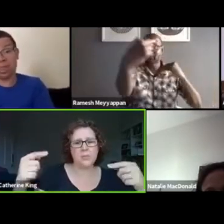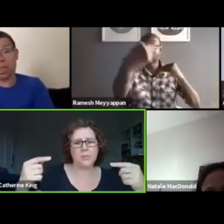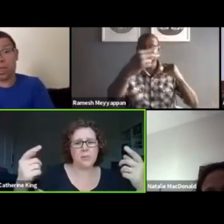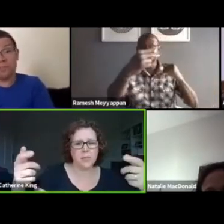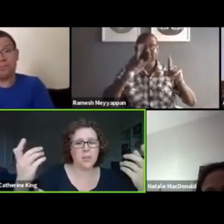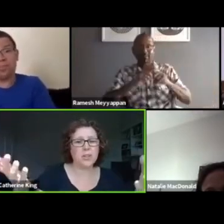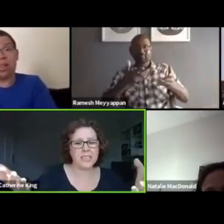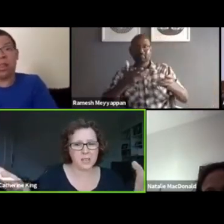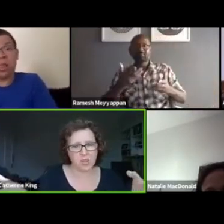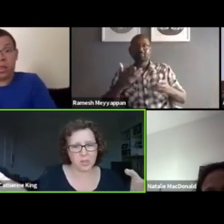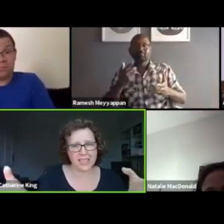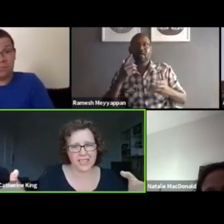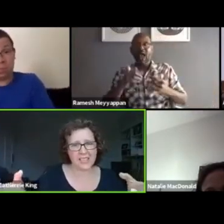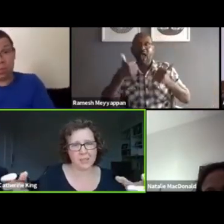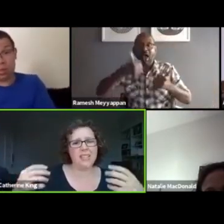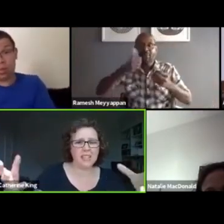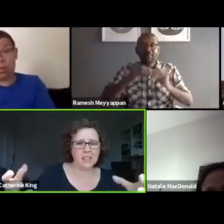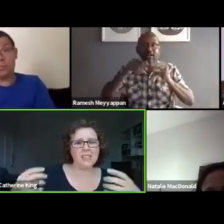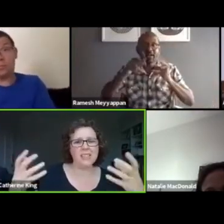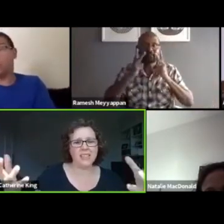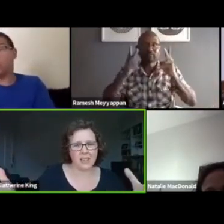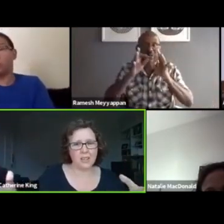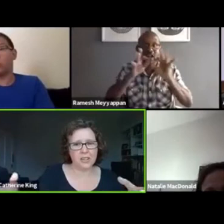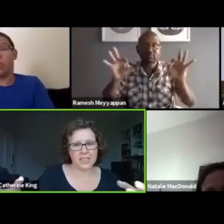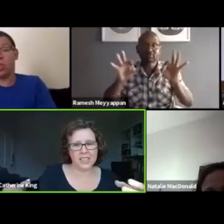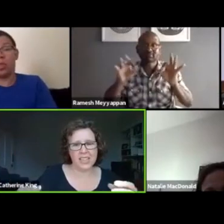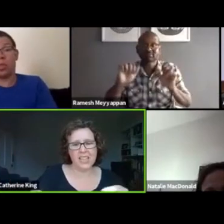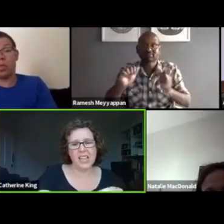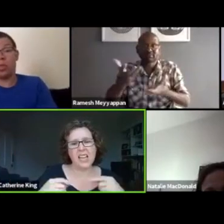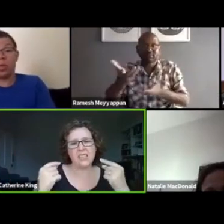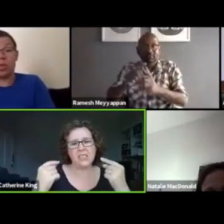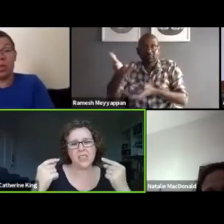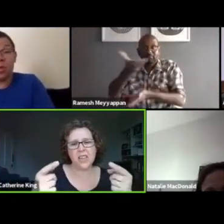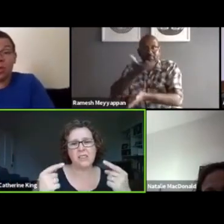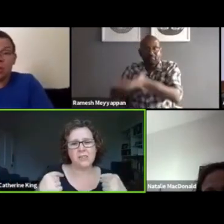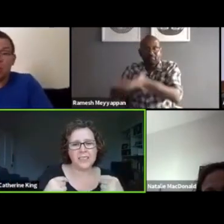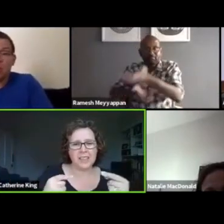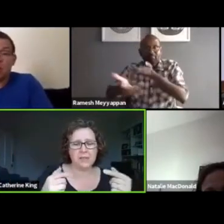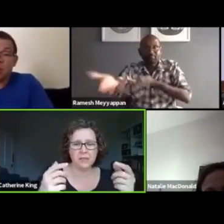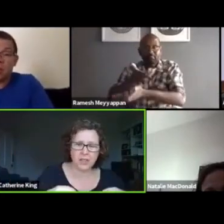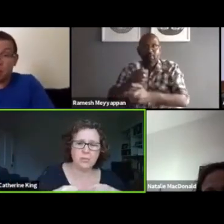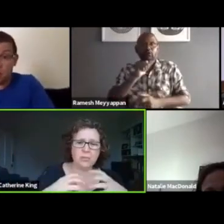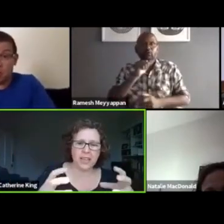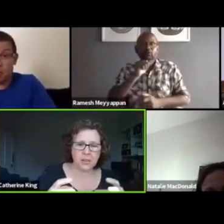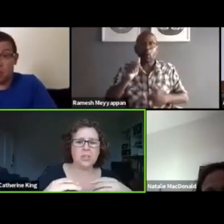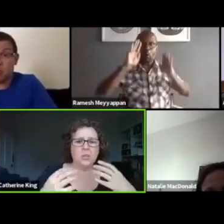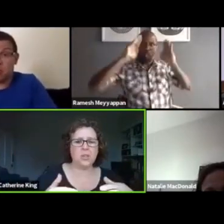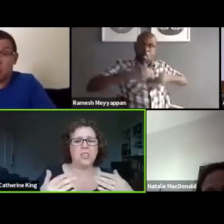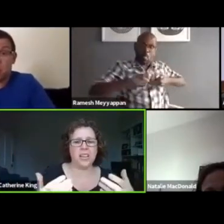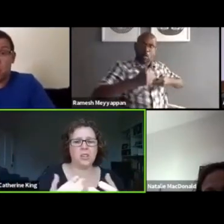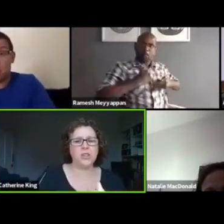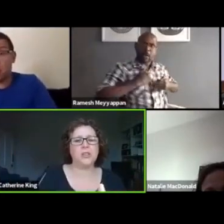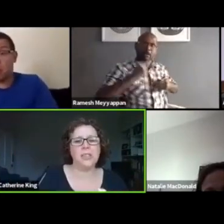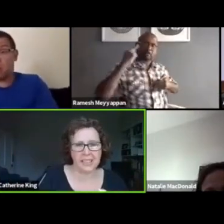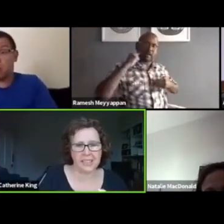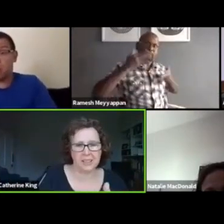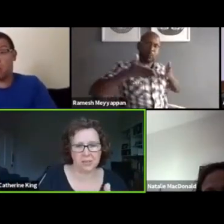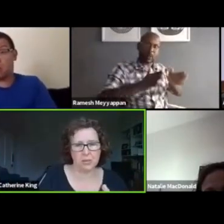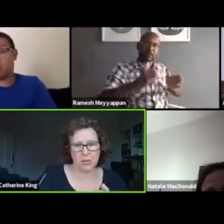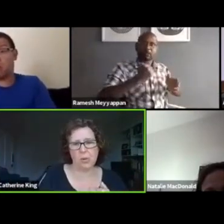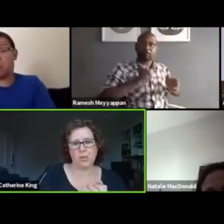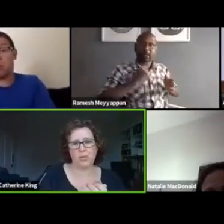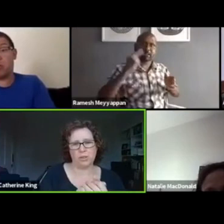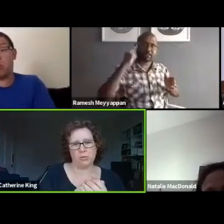that it was an audience we were trying to get to, a hearing audience, a deaf audience, and to try and find that visual language that we could tell our story